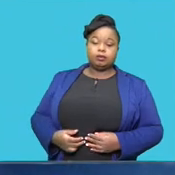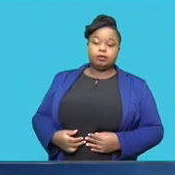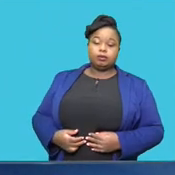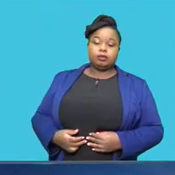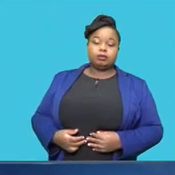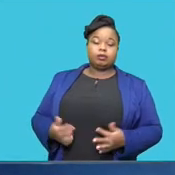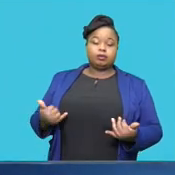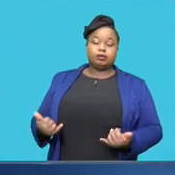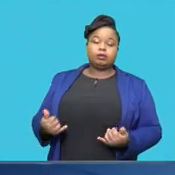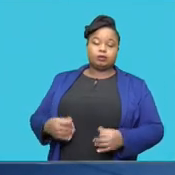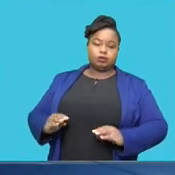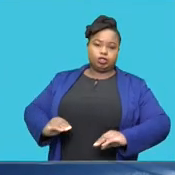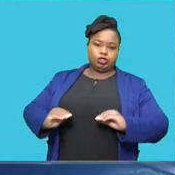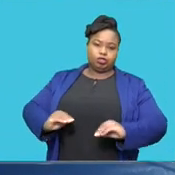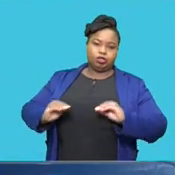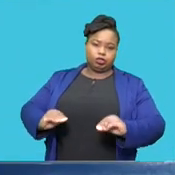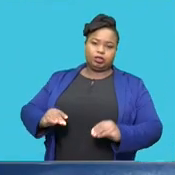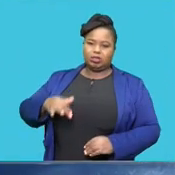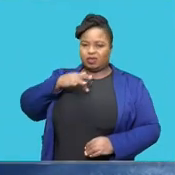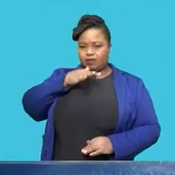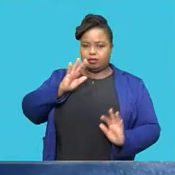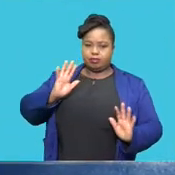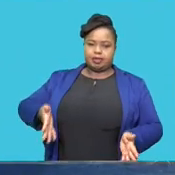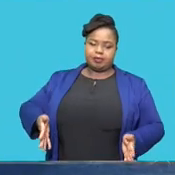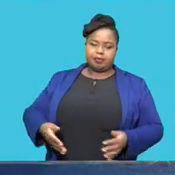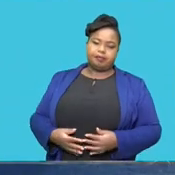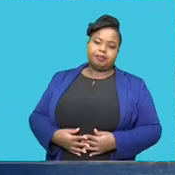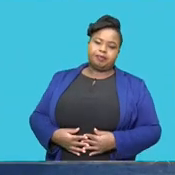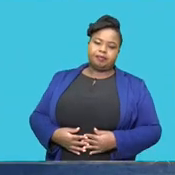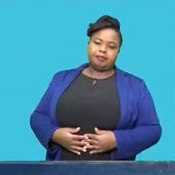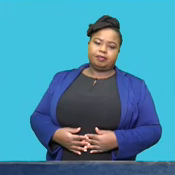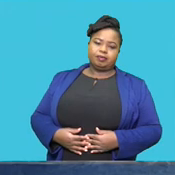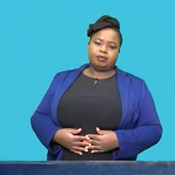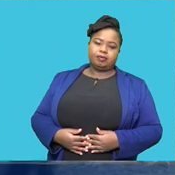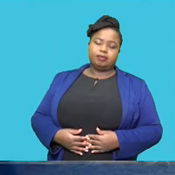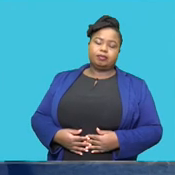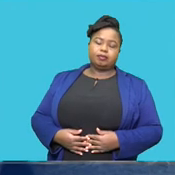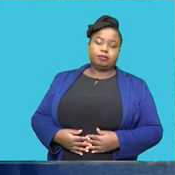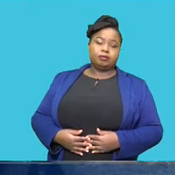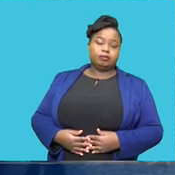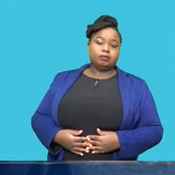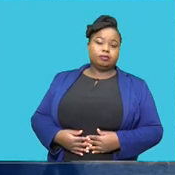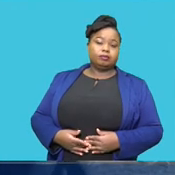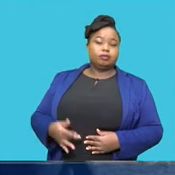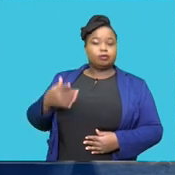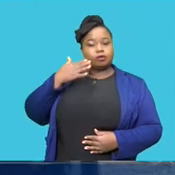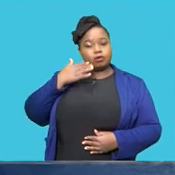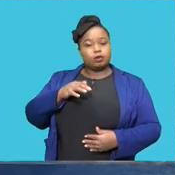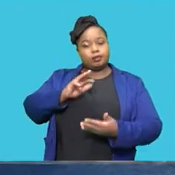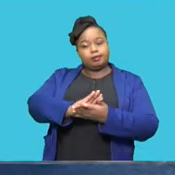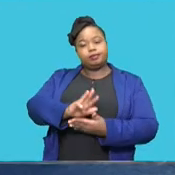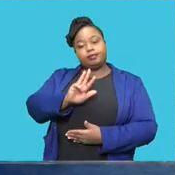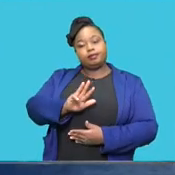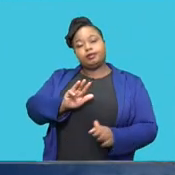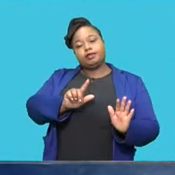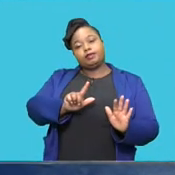from manje a medium of instruction is obeying Afrikaans. The very uprising in